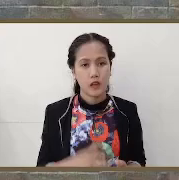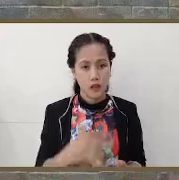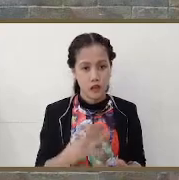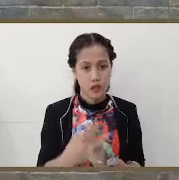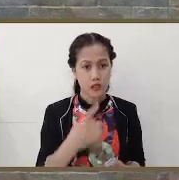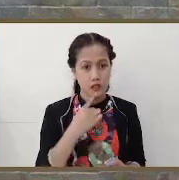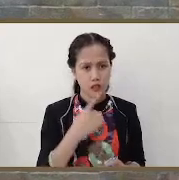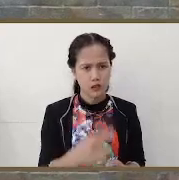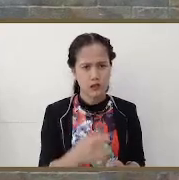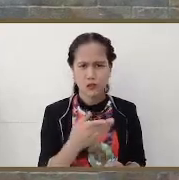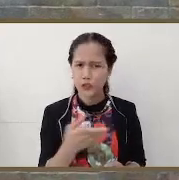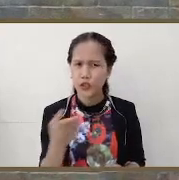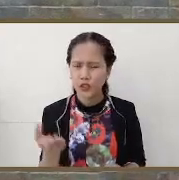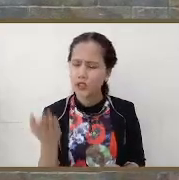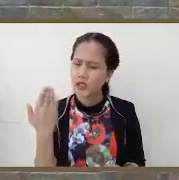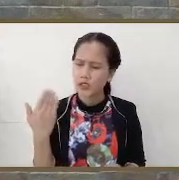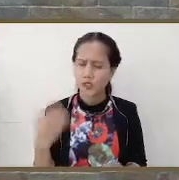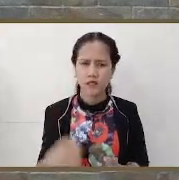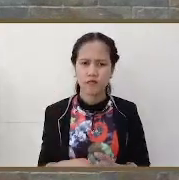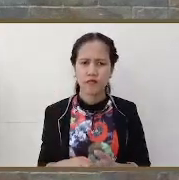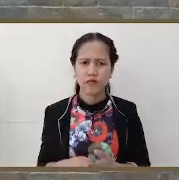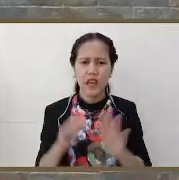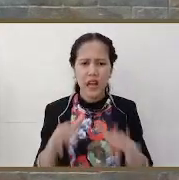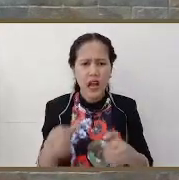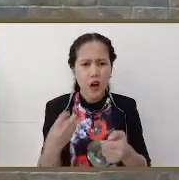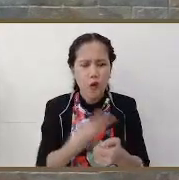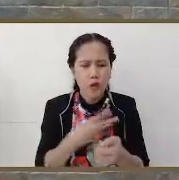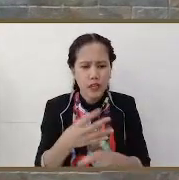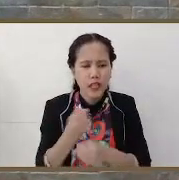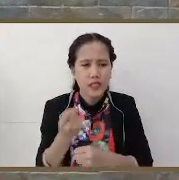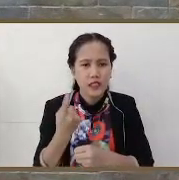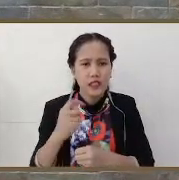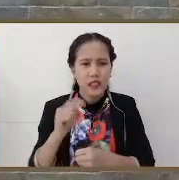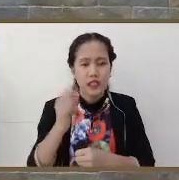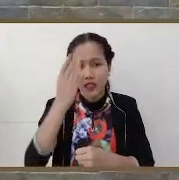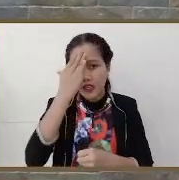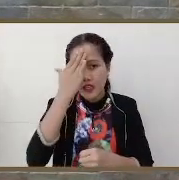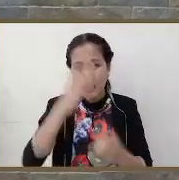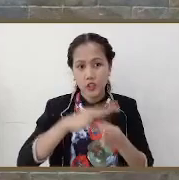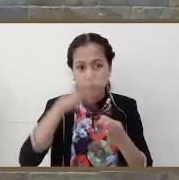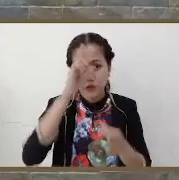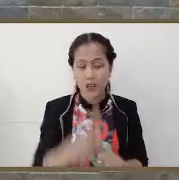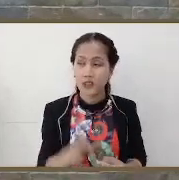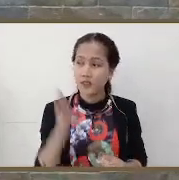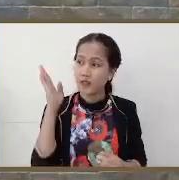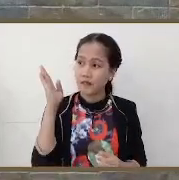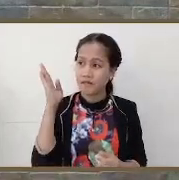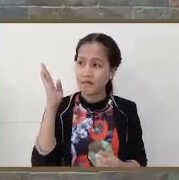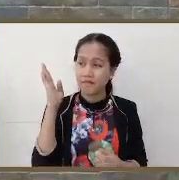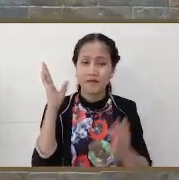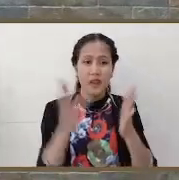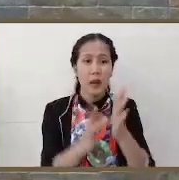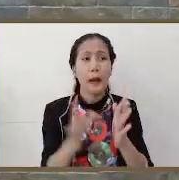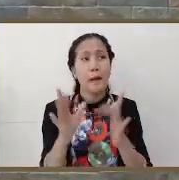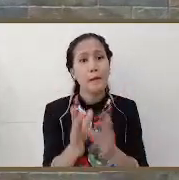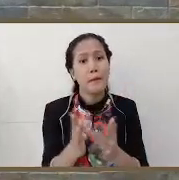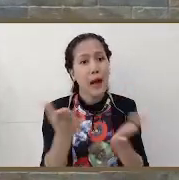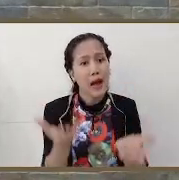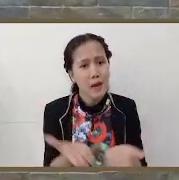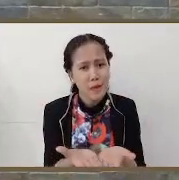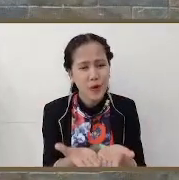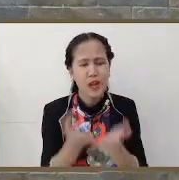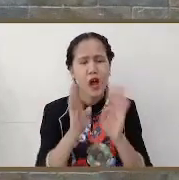ang knowledge ng Diyos? Nandito po ang Biblia. You see, from the Bible, it is openly revealed to